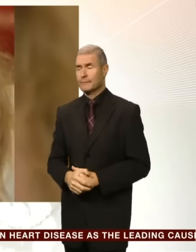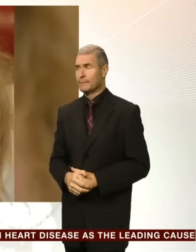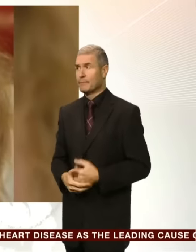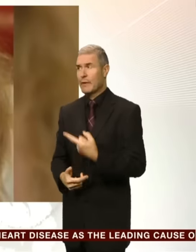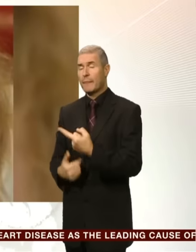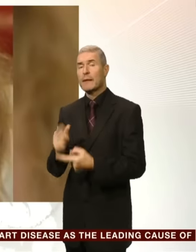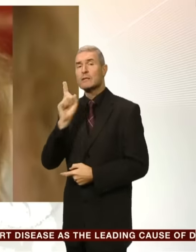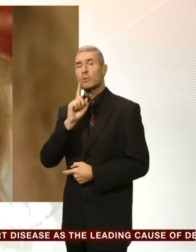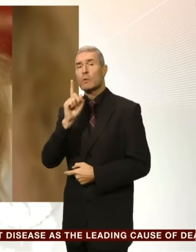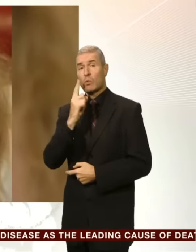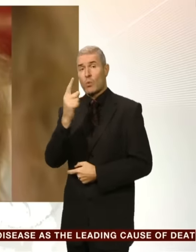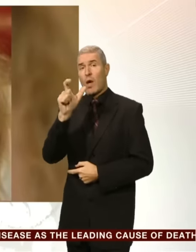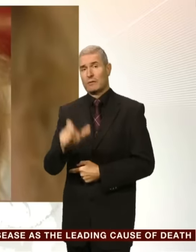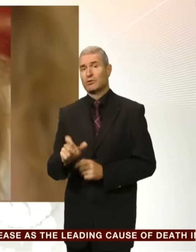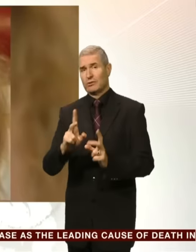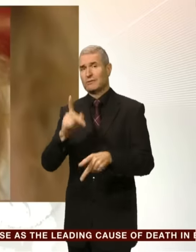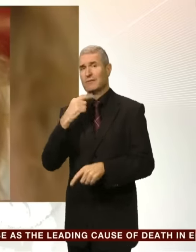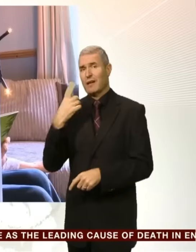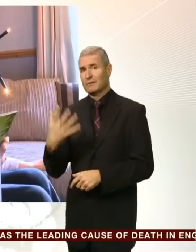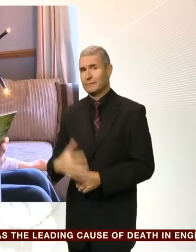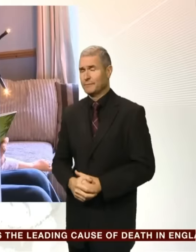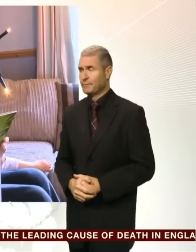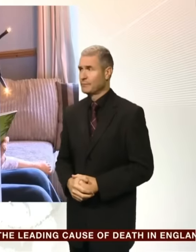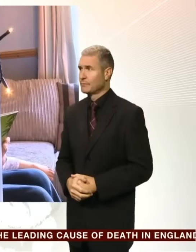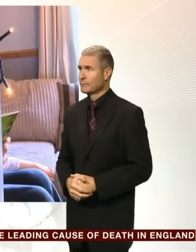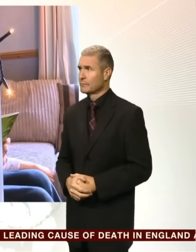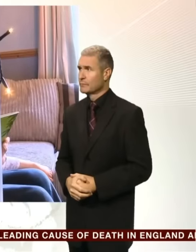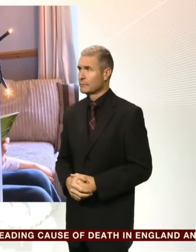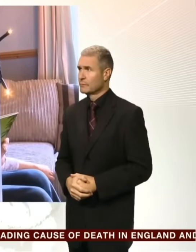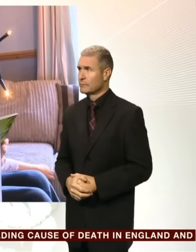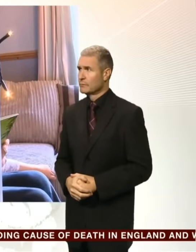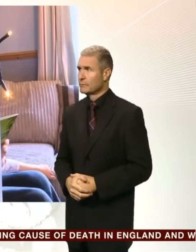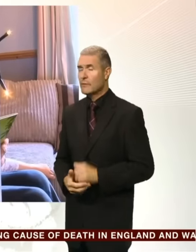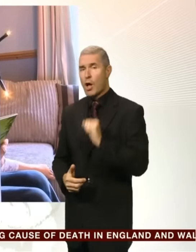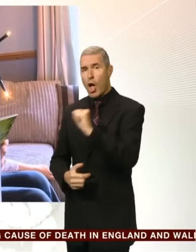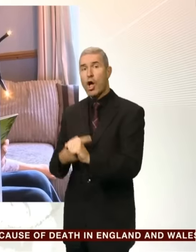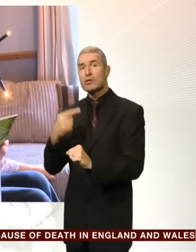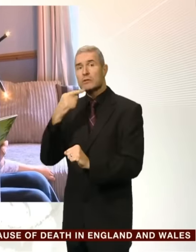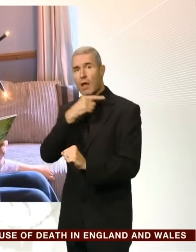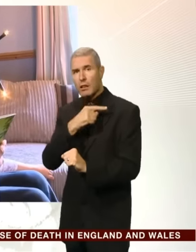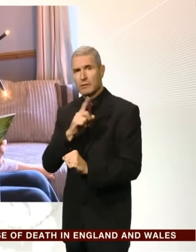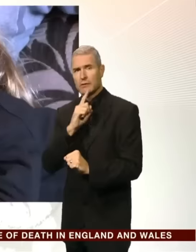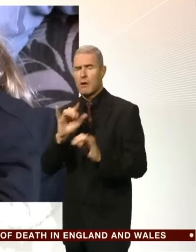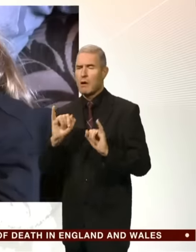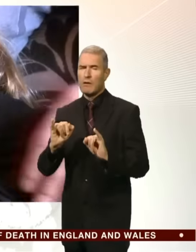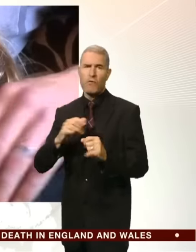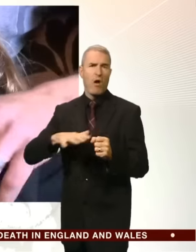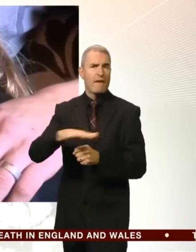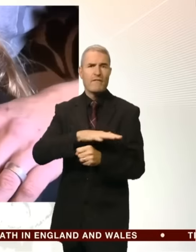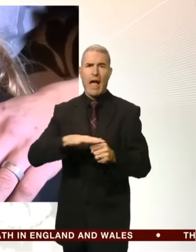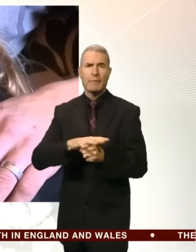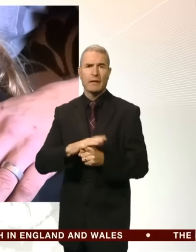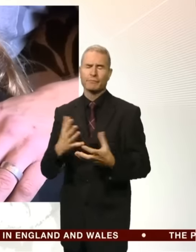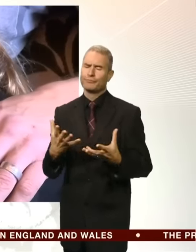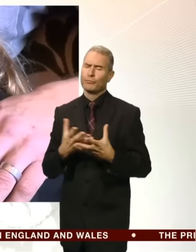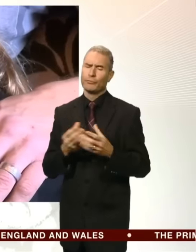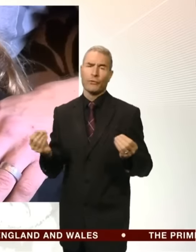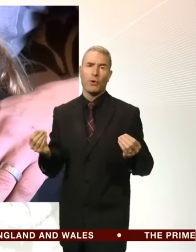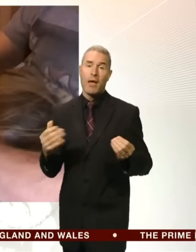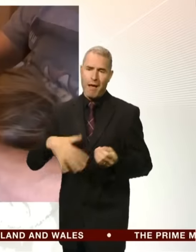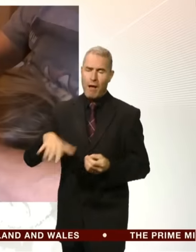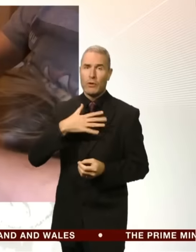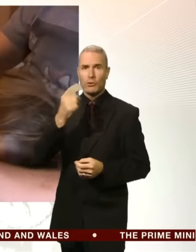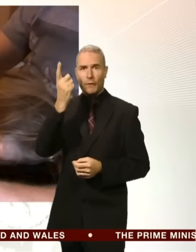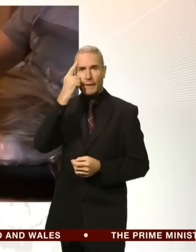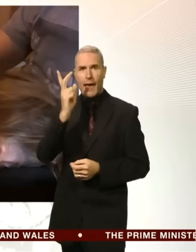Margaret Luxton was one of those killed. And where's the butterfly? Her son says it's been devastating for the family, and says everyone needs